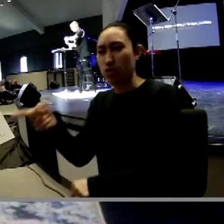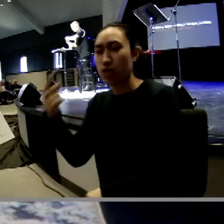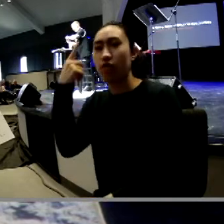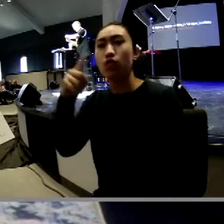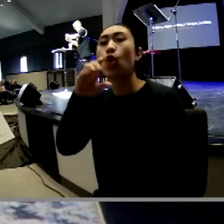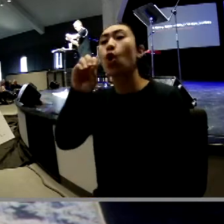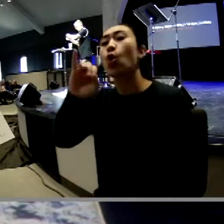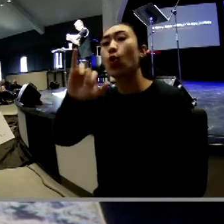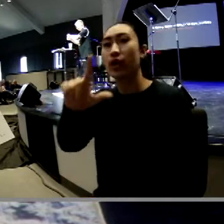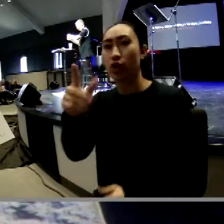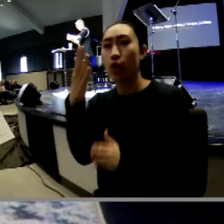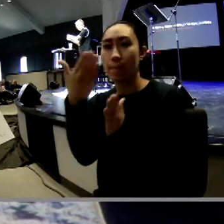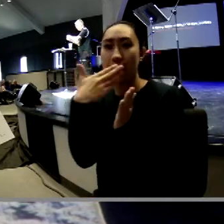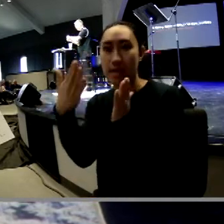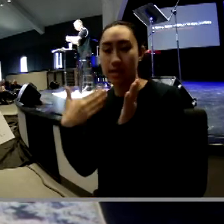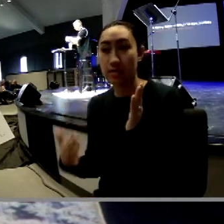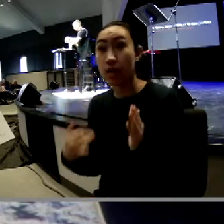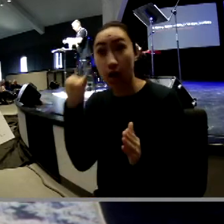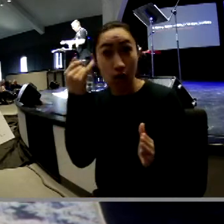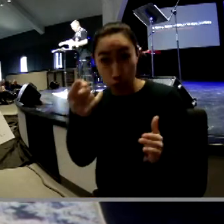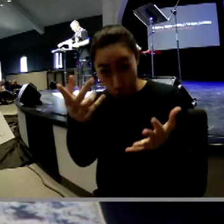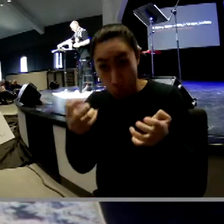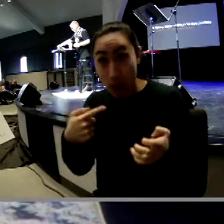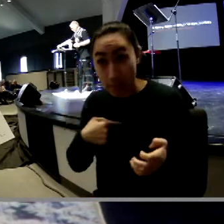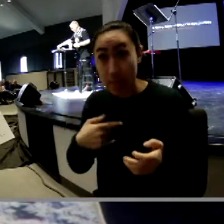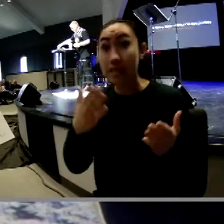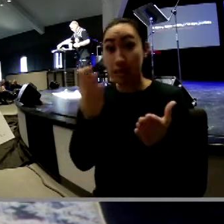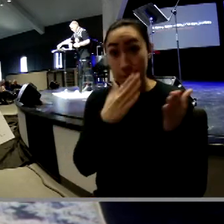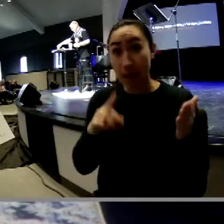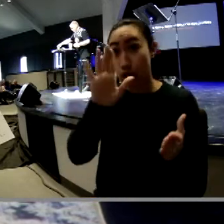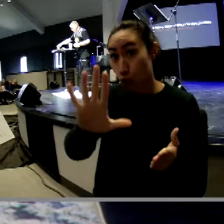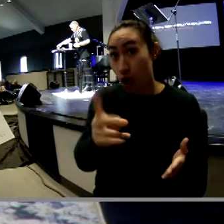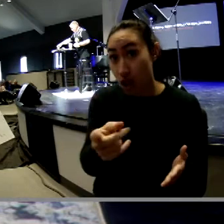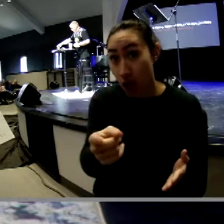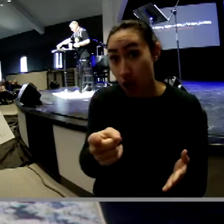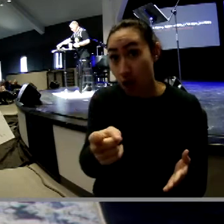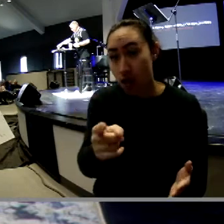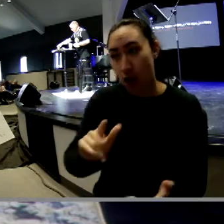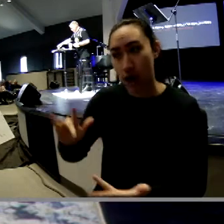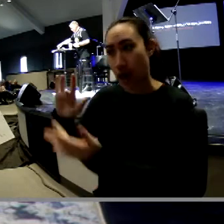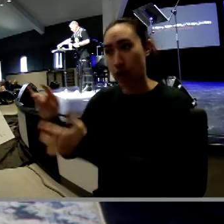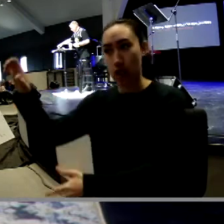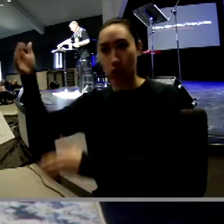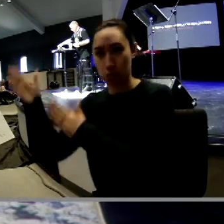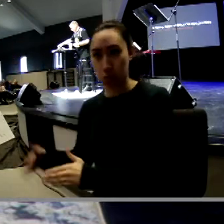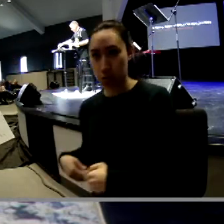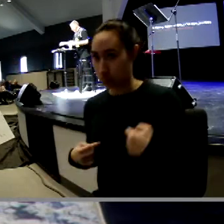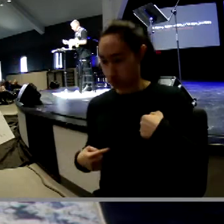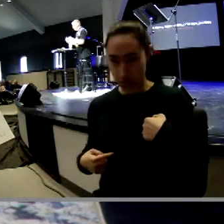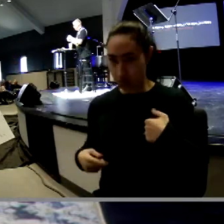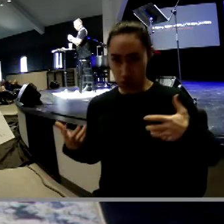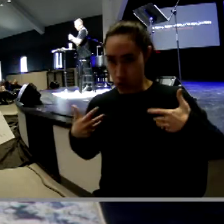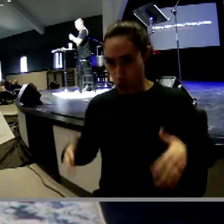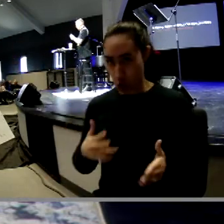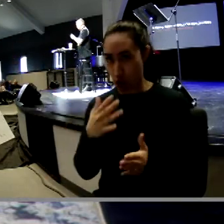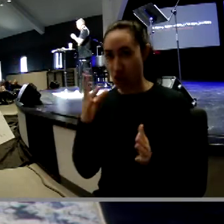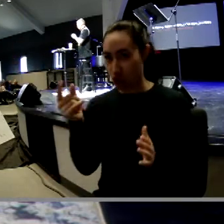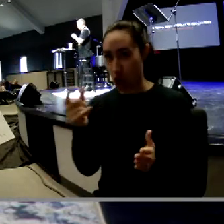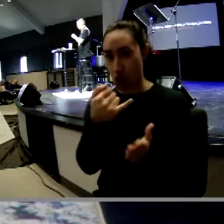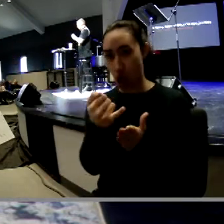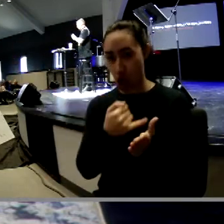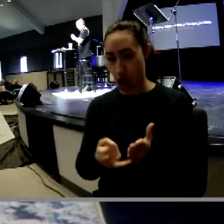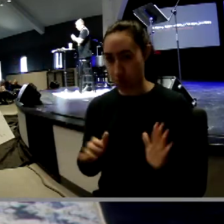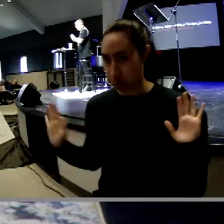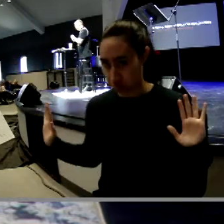And if you want me to paint a picture of your dog, call somebody else. But I use this gray glass because gray is just